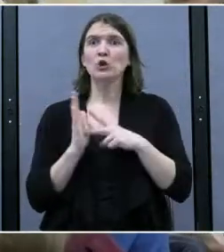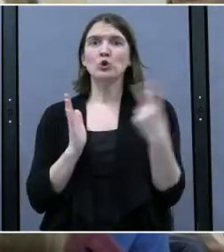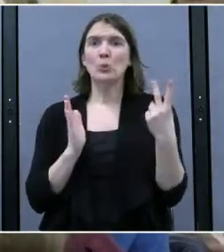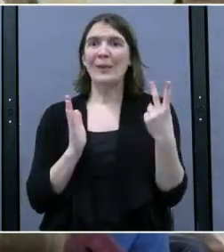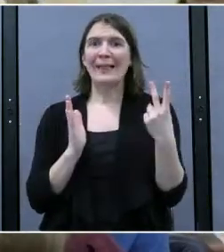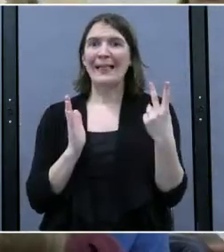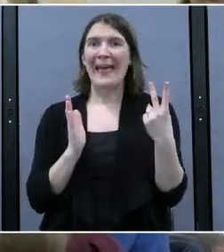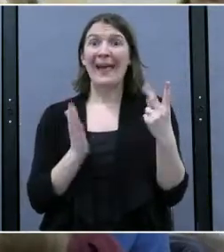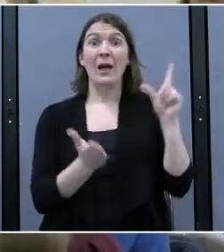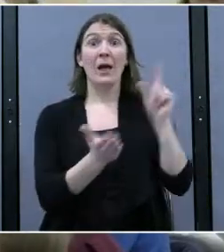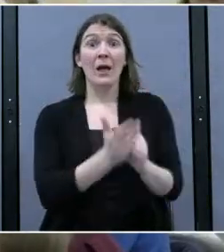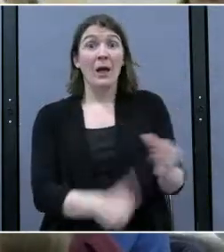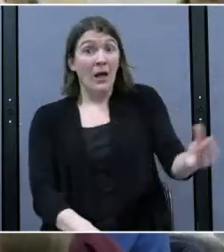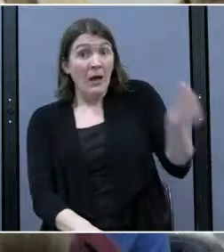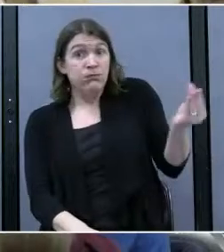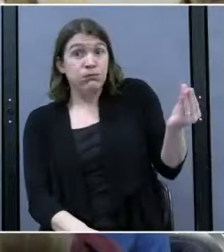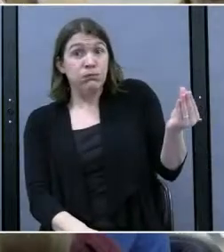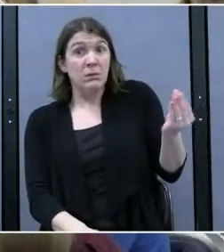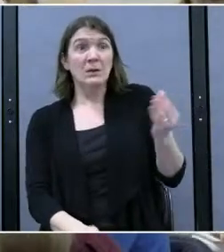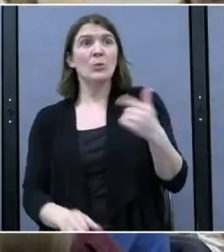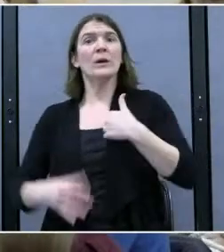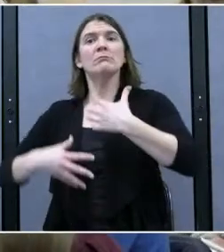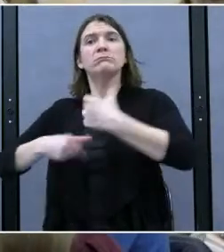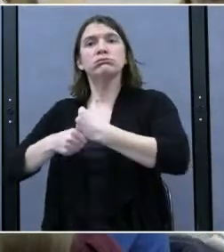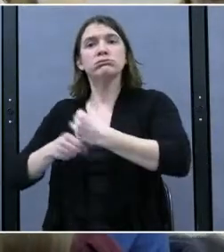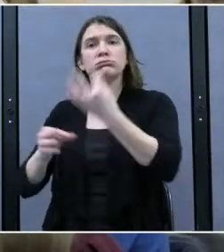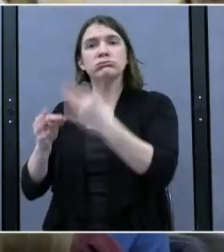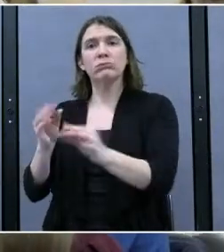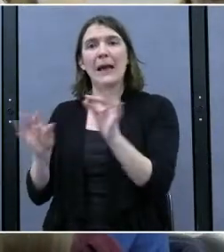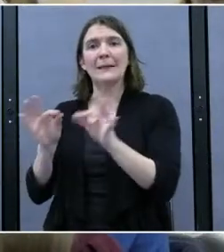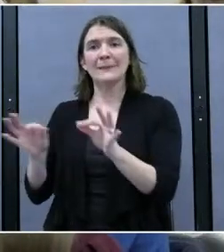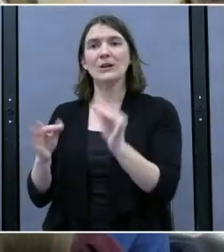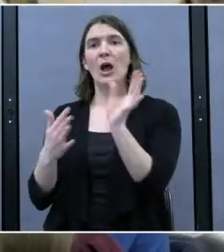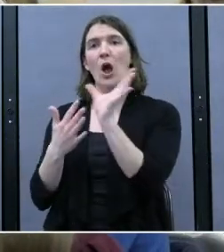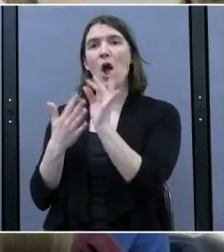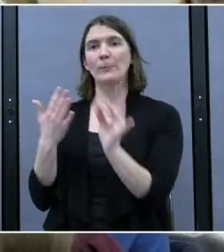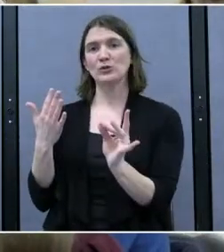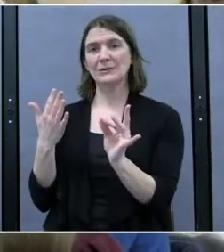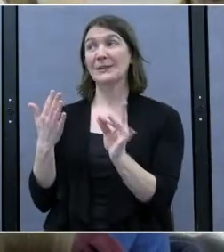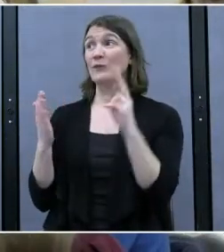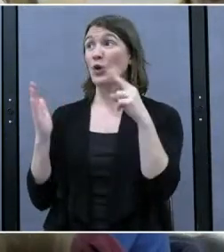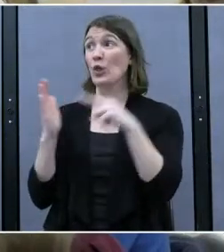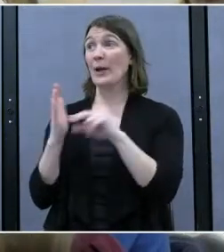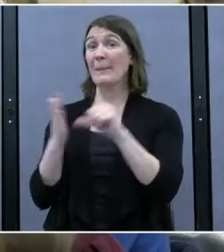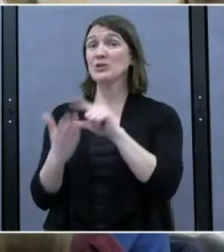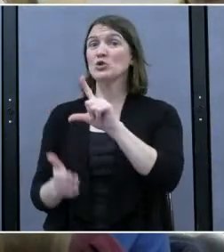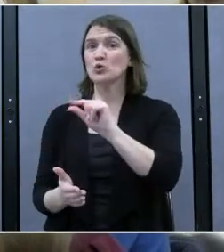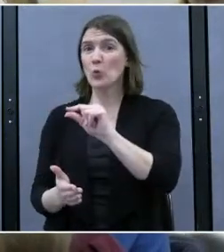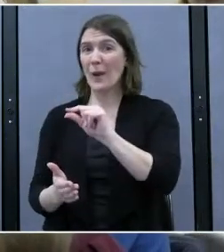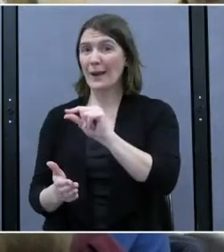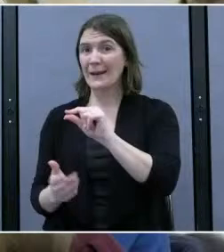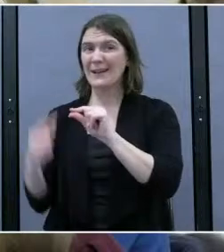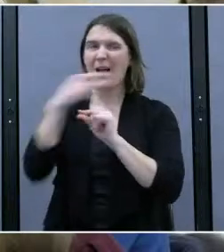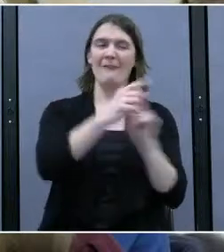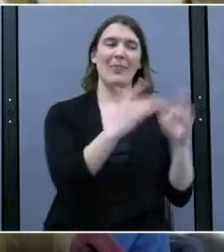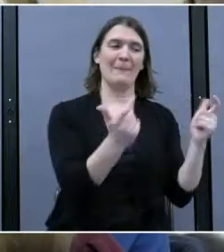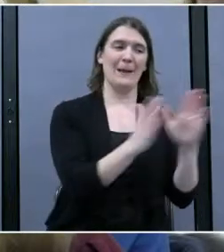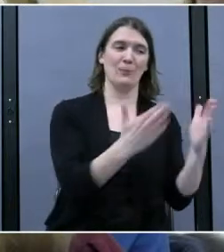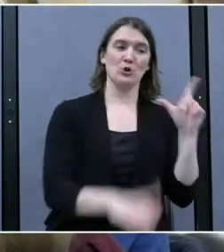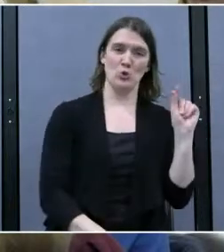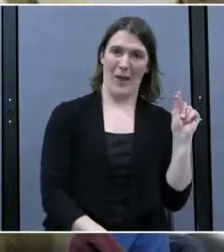big giant book, so there's a really good explanation of the options on page 20 of the big book